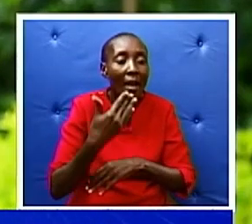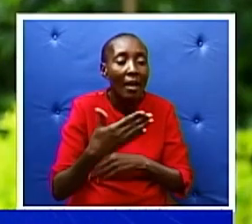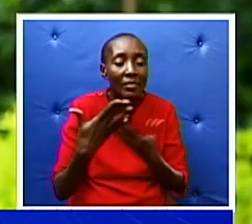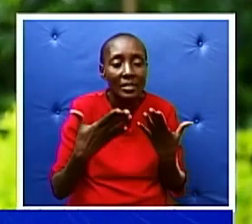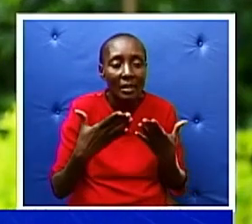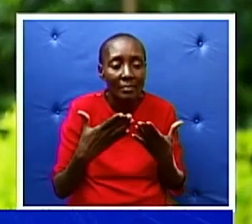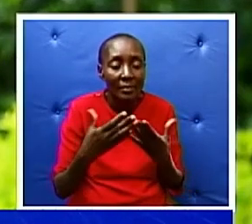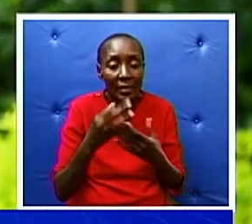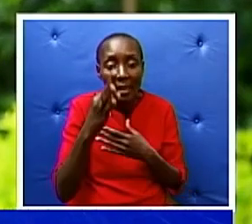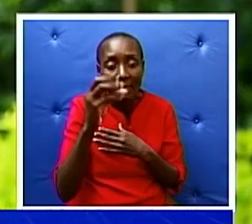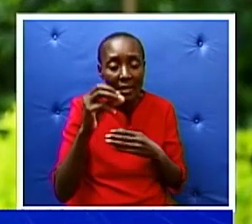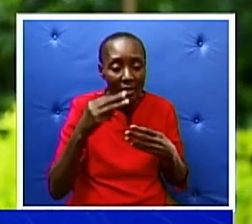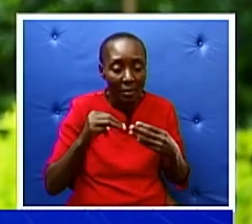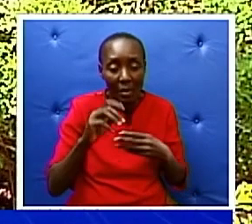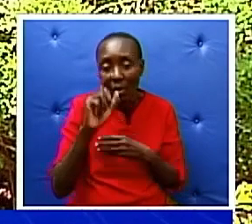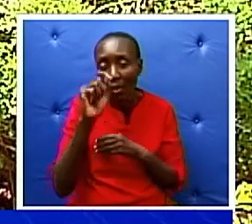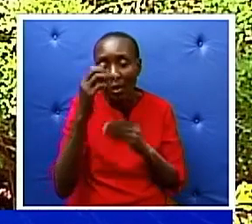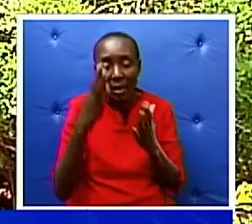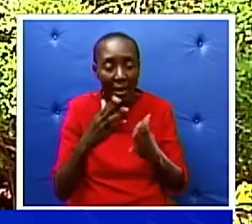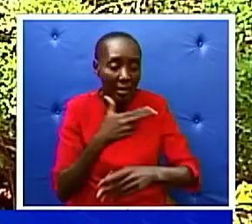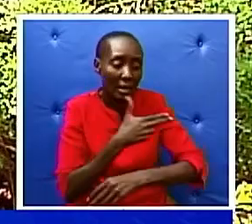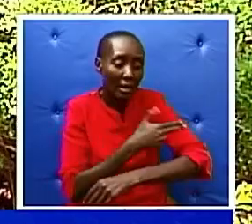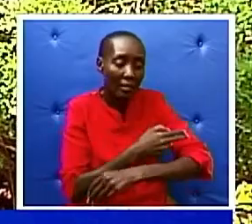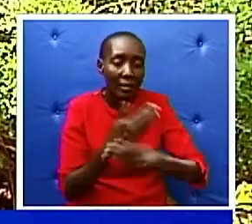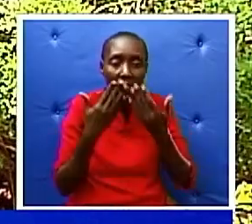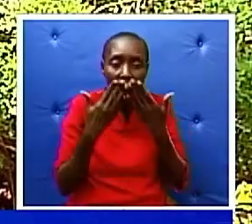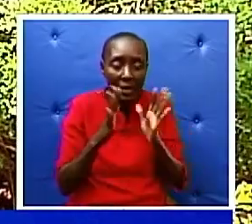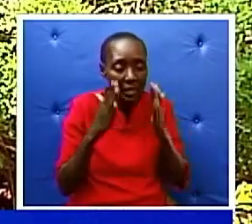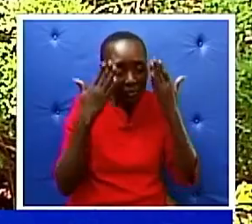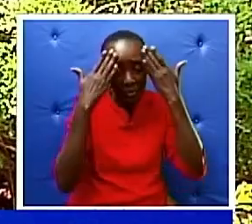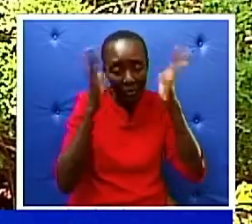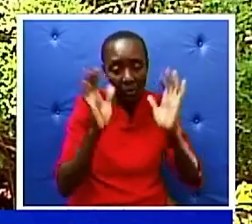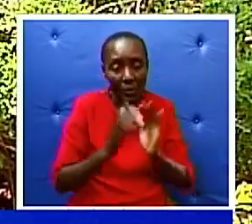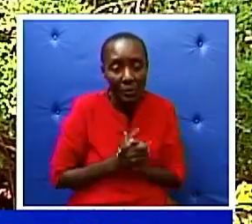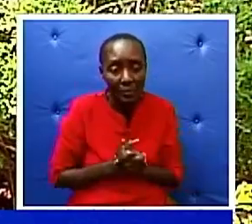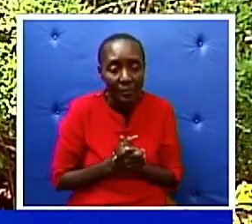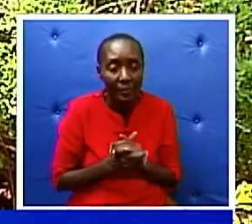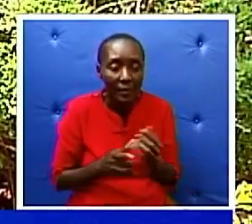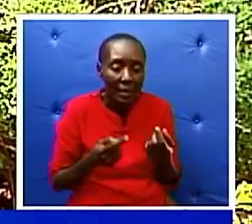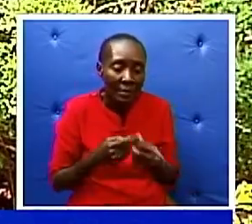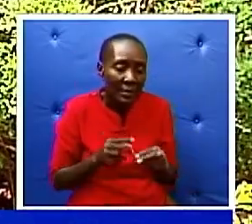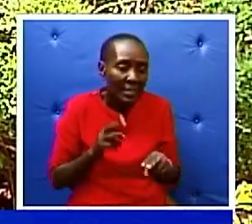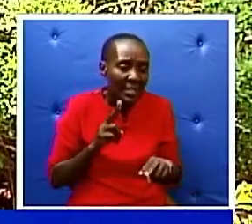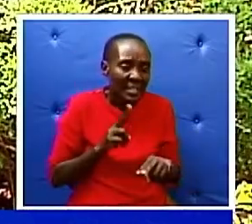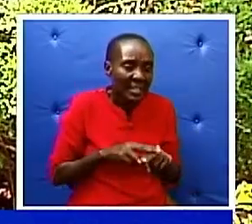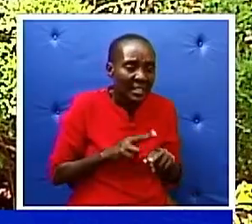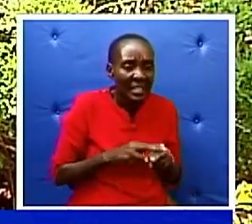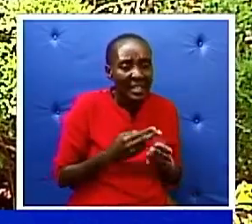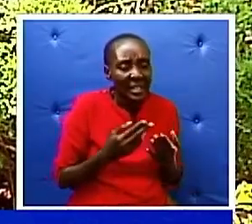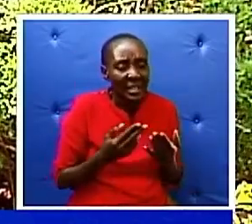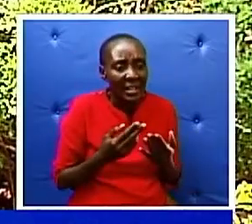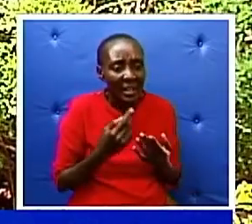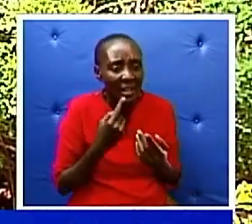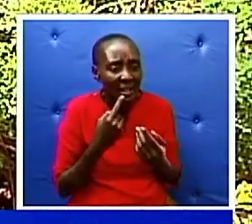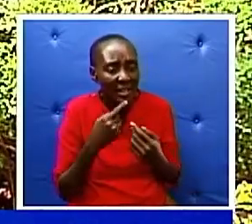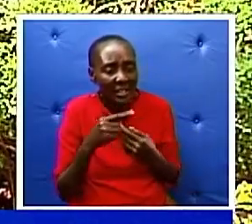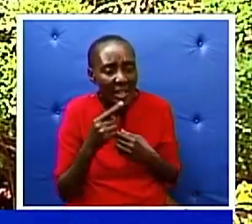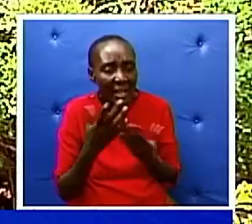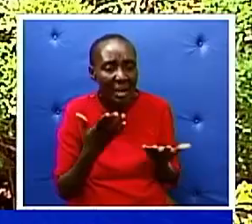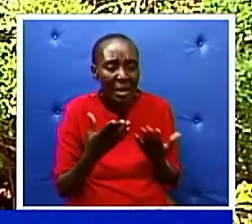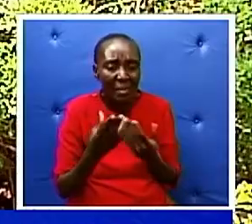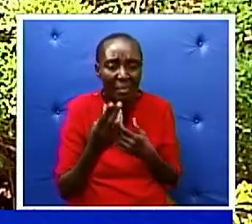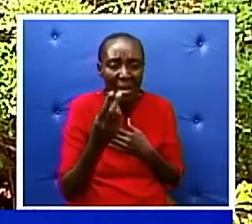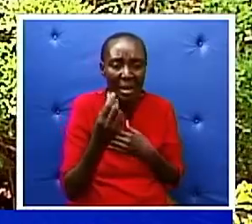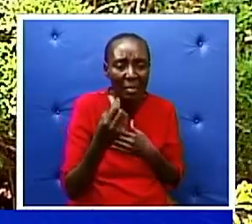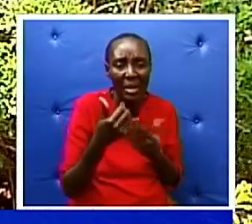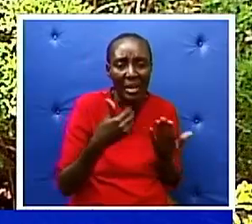over 30 million people in Kenya. What we don't know. But sitting and trying to make it as if there's money that has